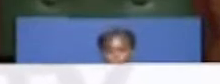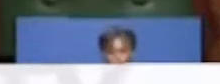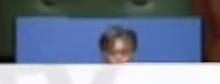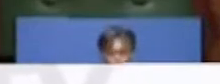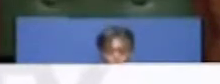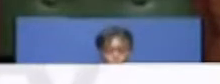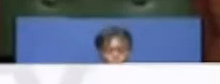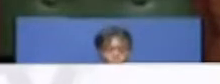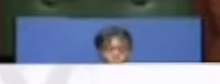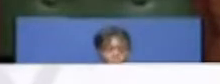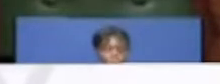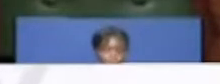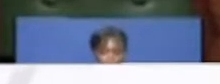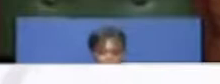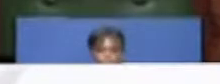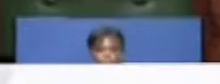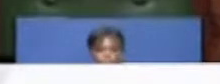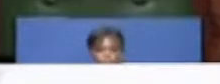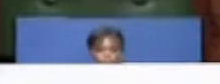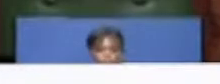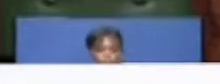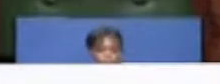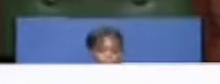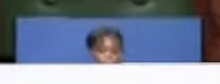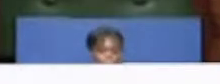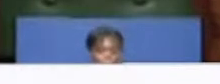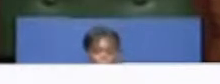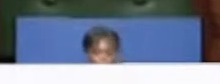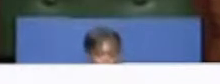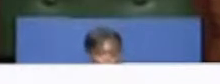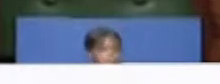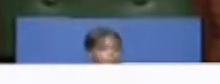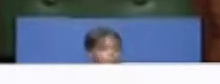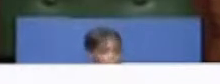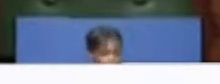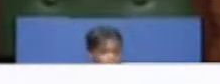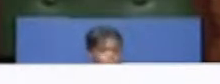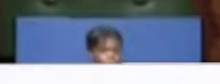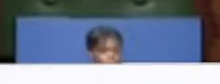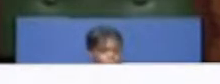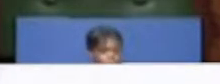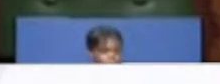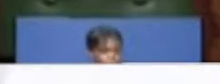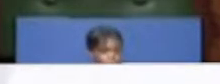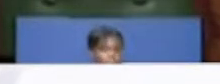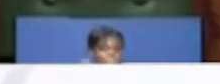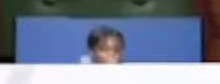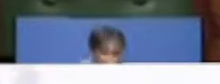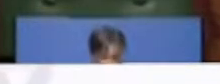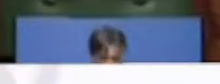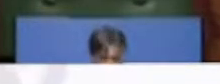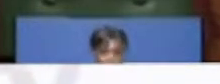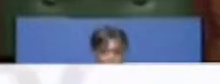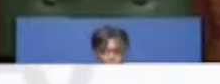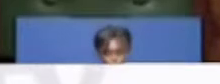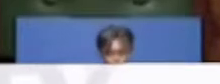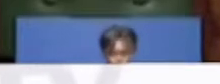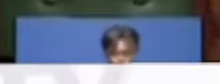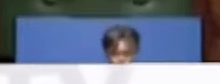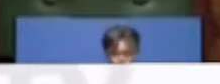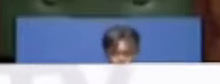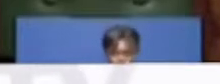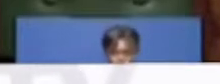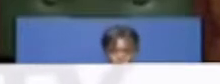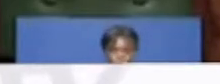different. Our school titling program, therefore, has become increasingly important. As of 2015,